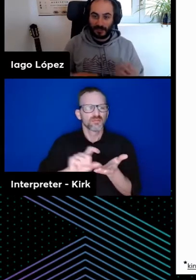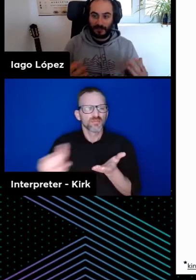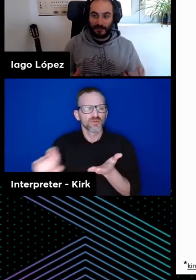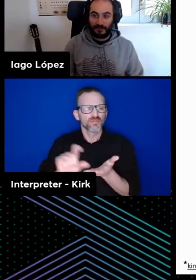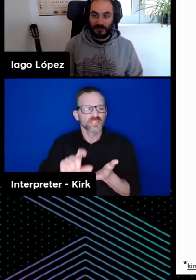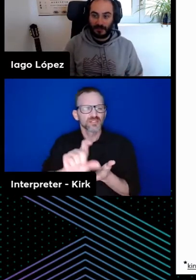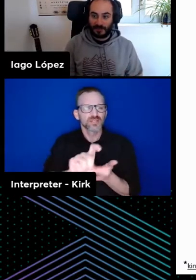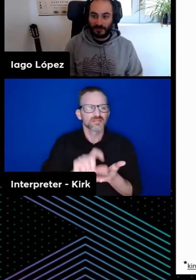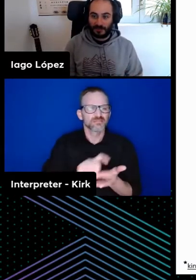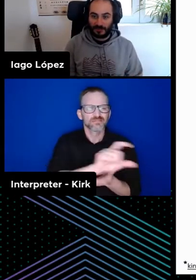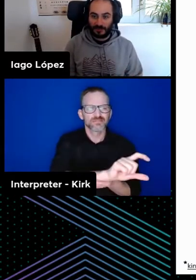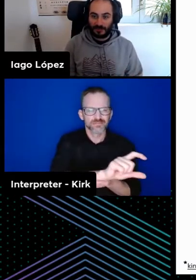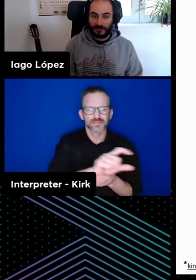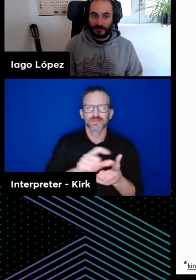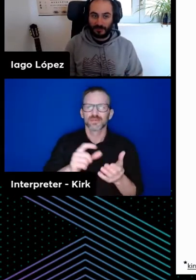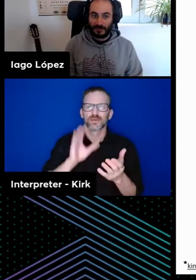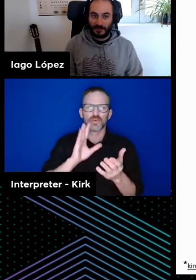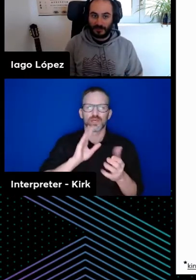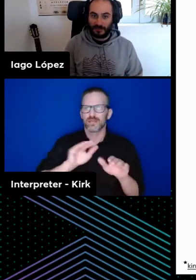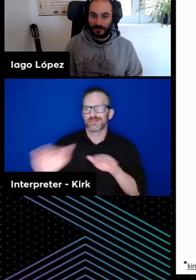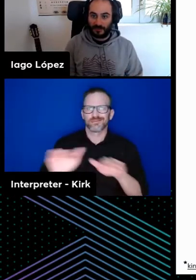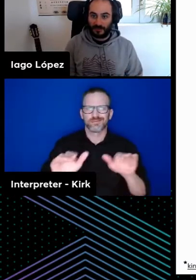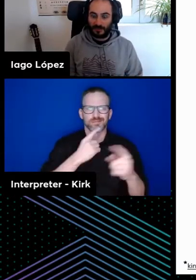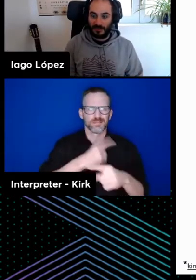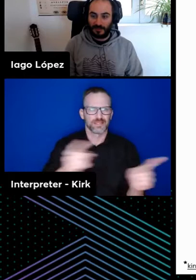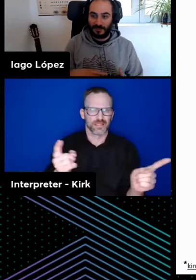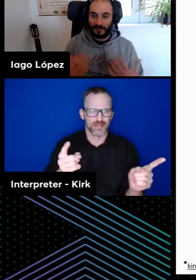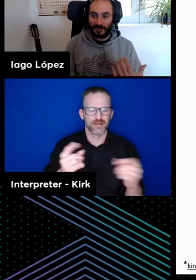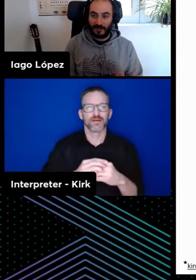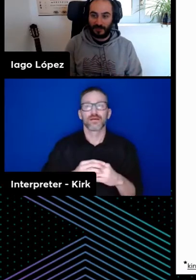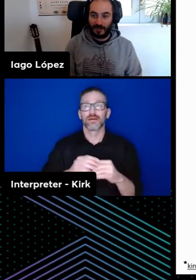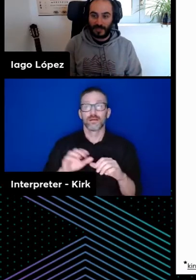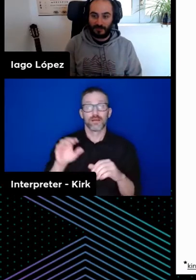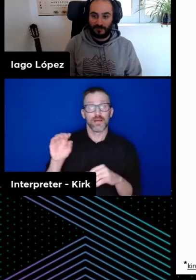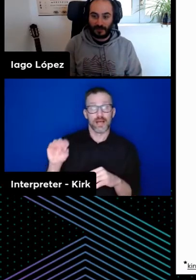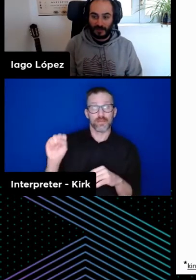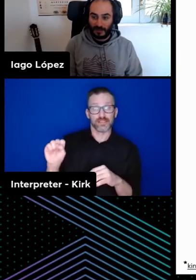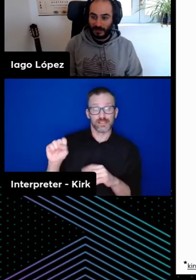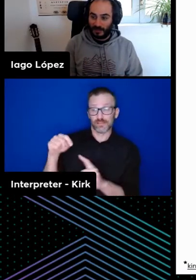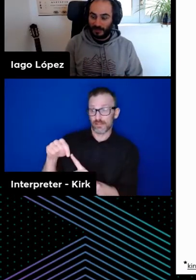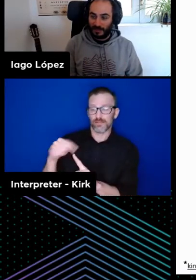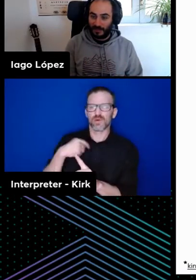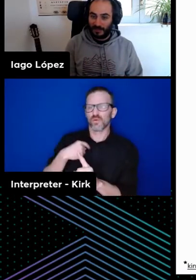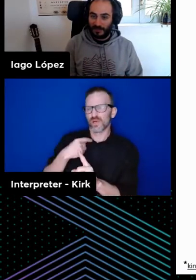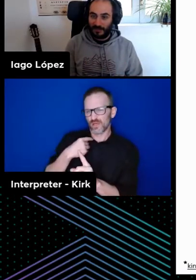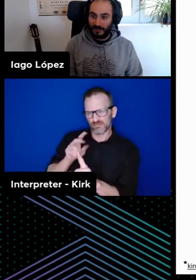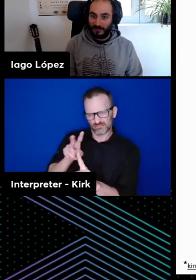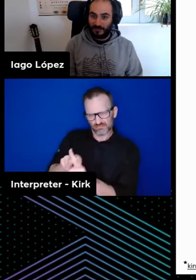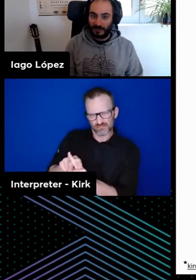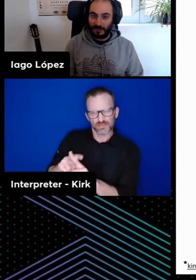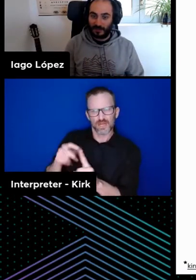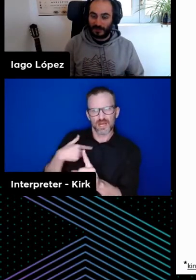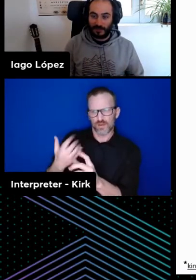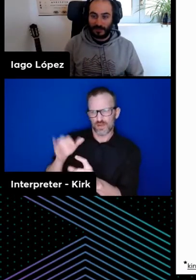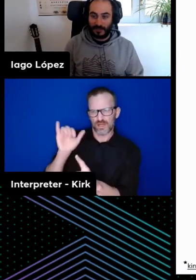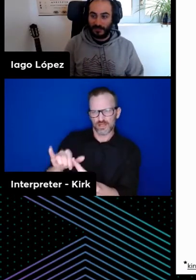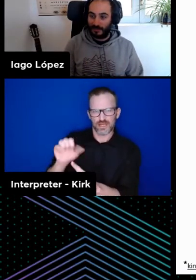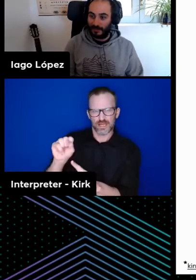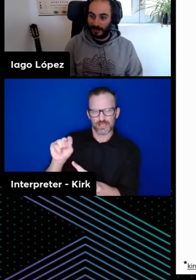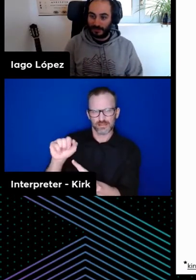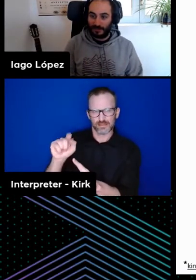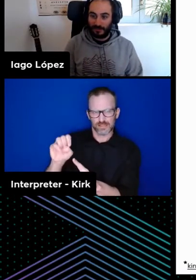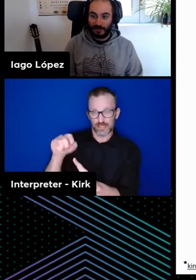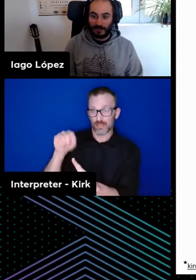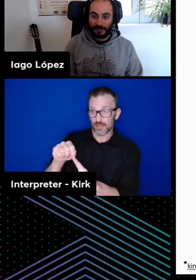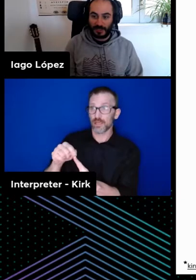have a declarative configuration that tells the operating system the state you want to have, and then yeah, you just deploy that,